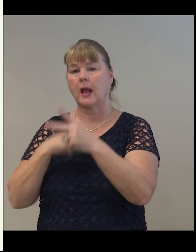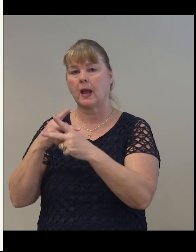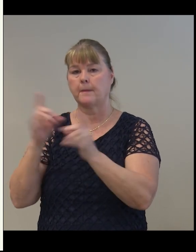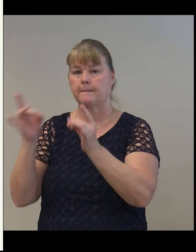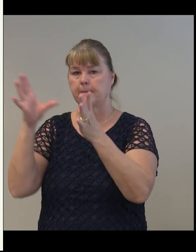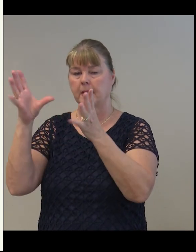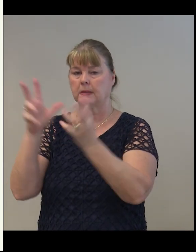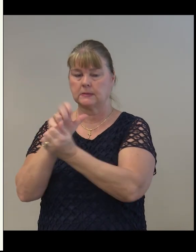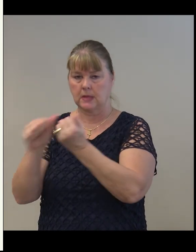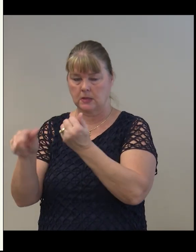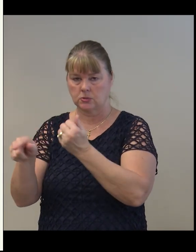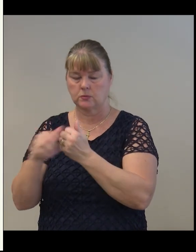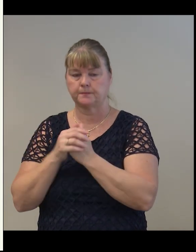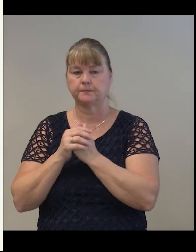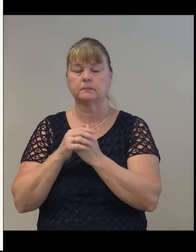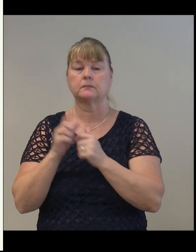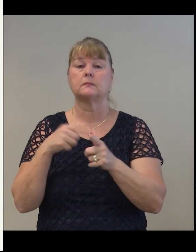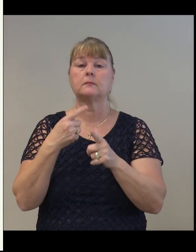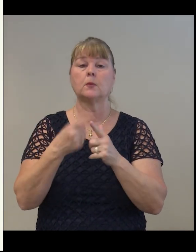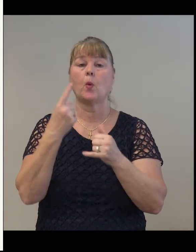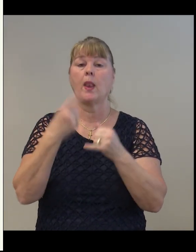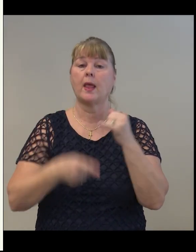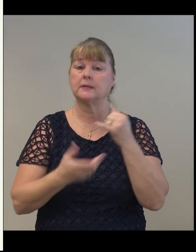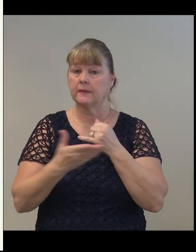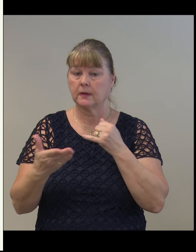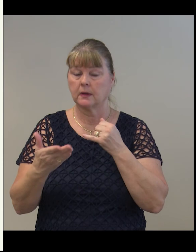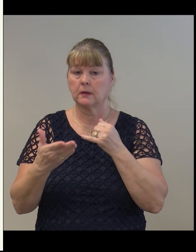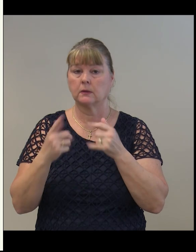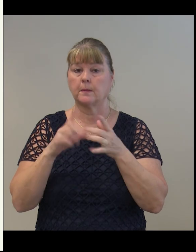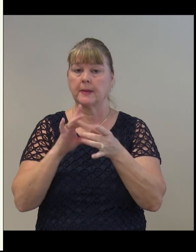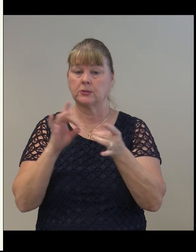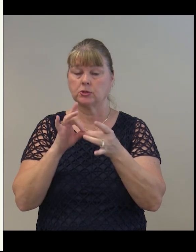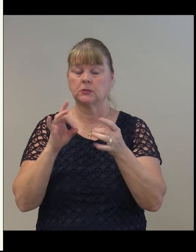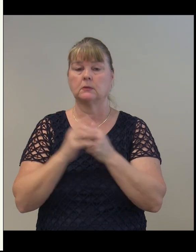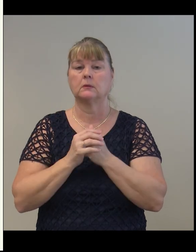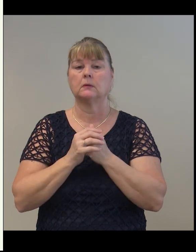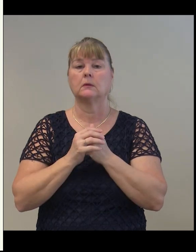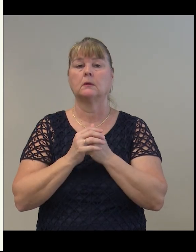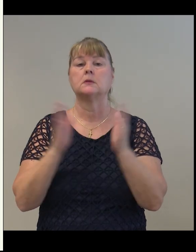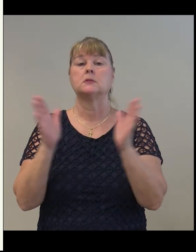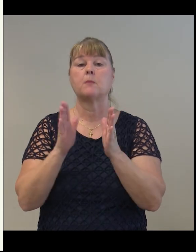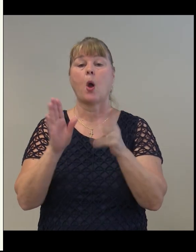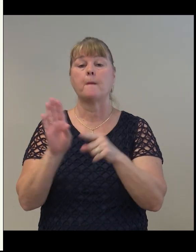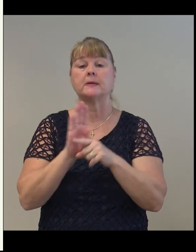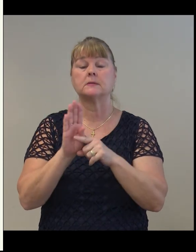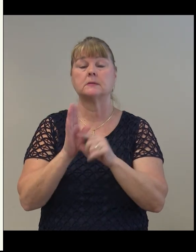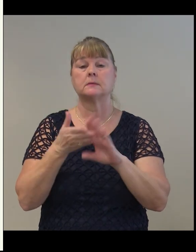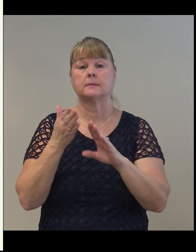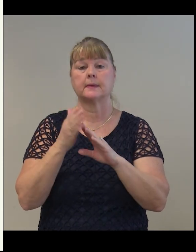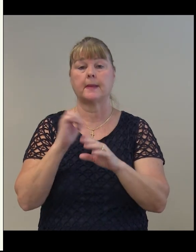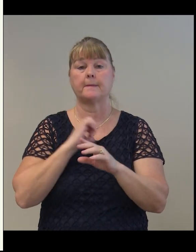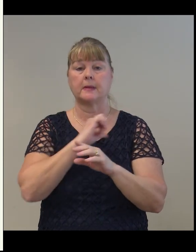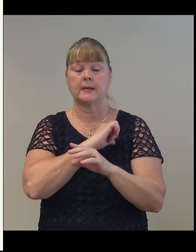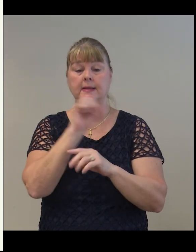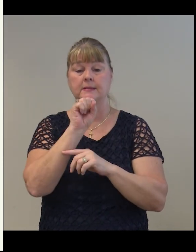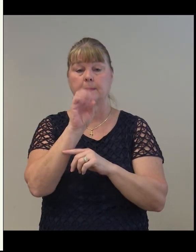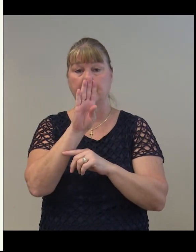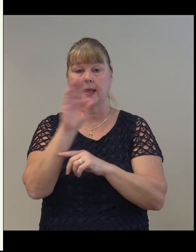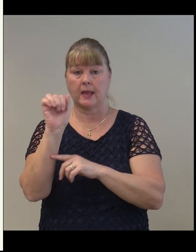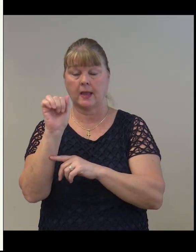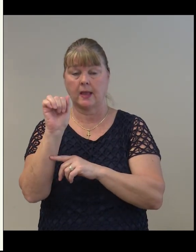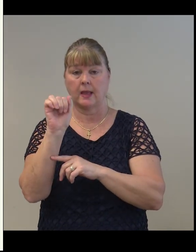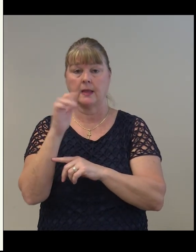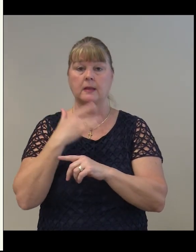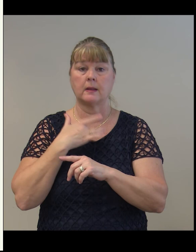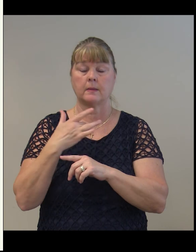type of big disaster. And then one last thing to mention here is the Small Business Administration, or